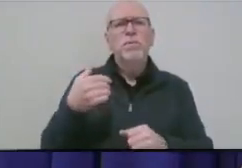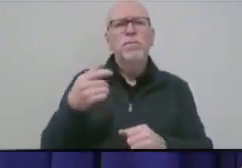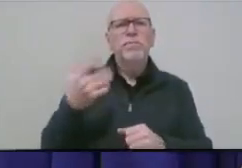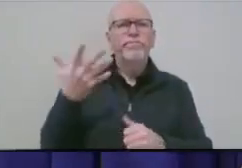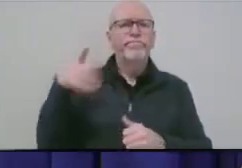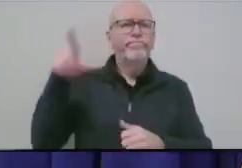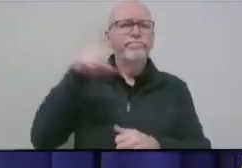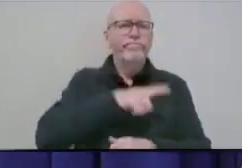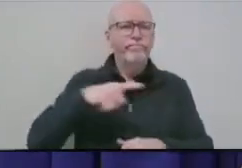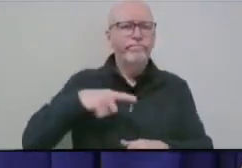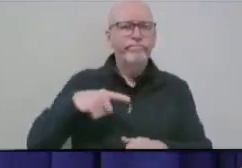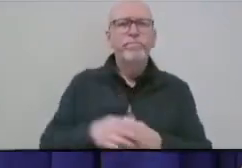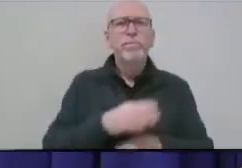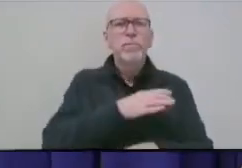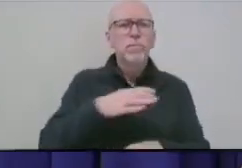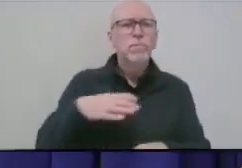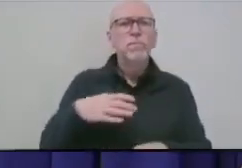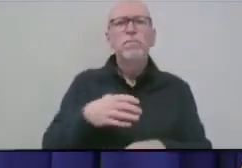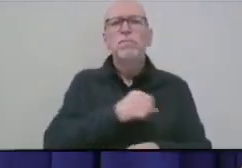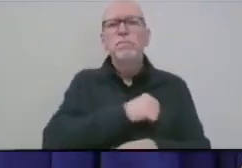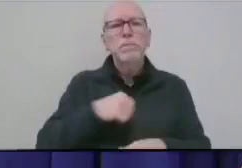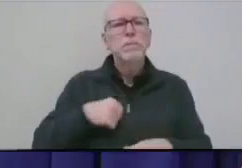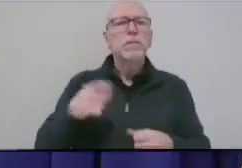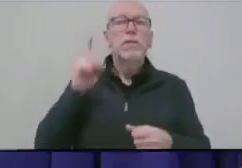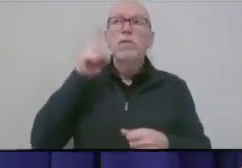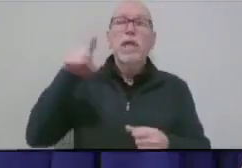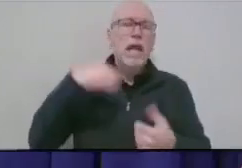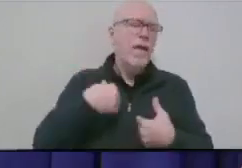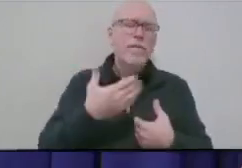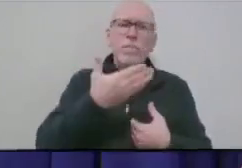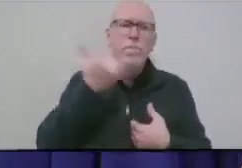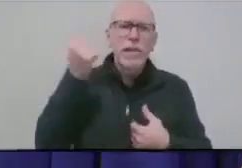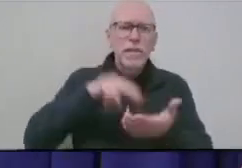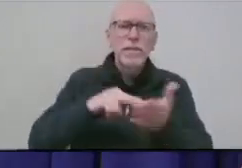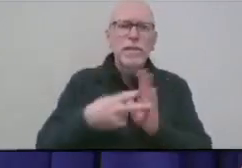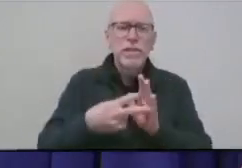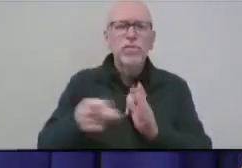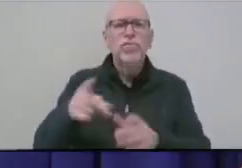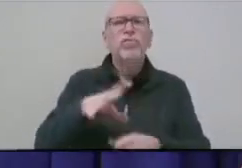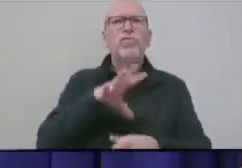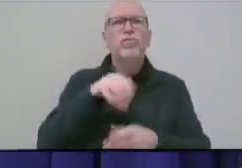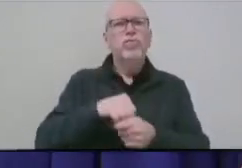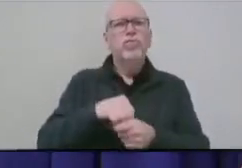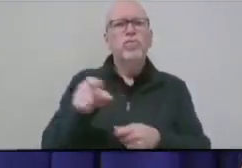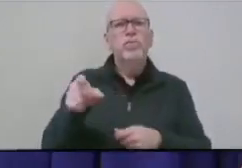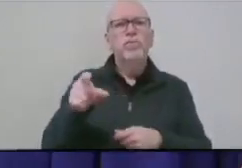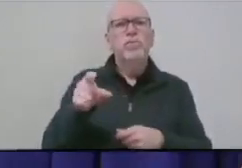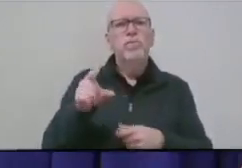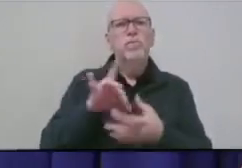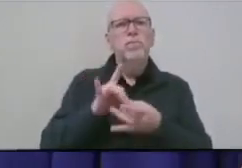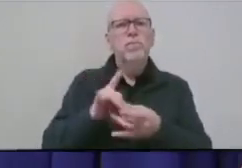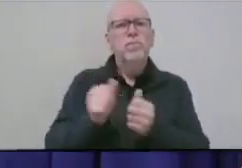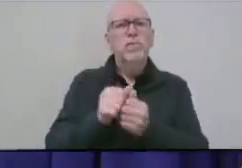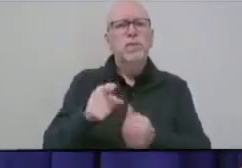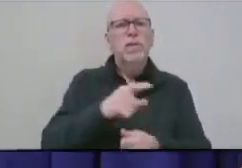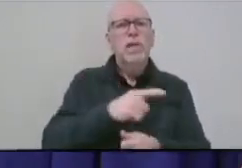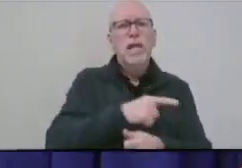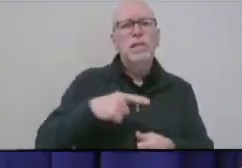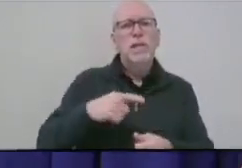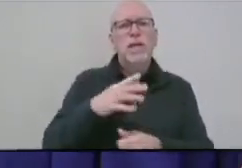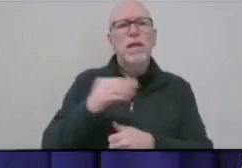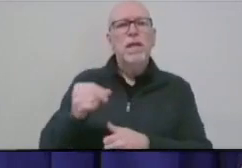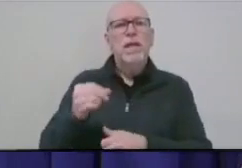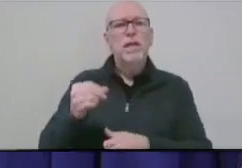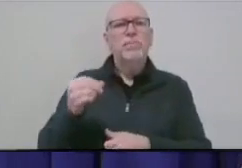upstairs. I think they have the best of intentions, including on the relationship between the legislature and the